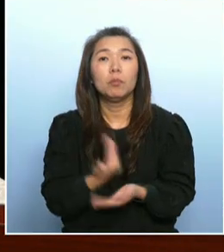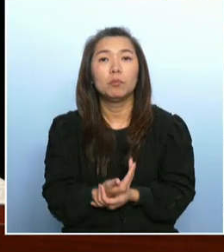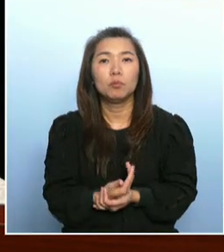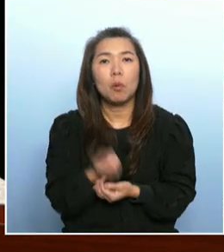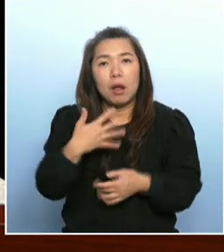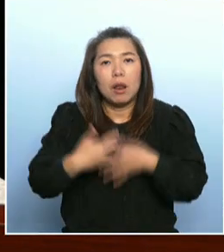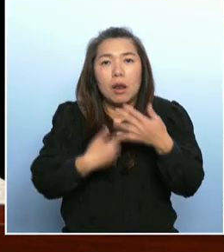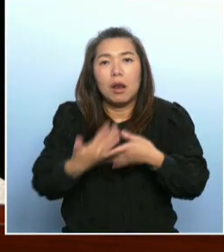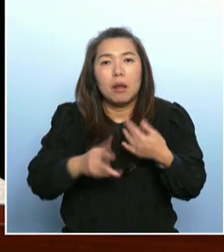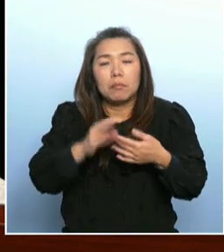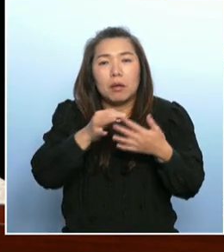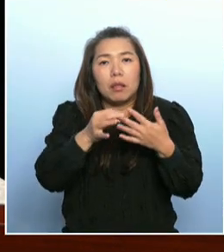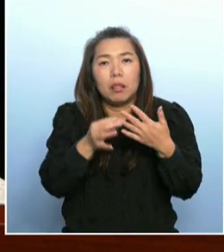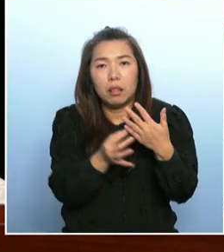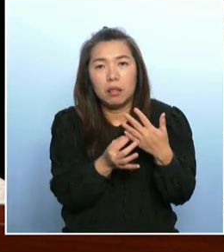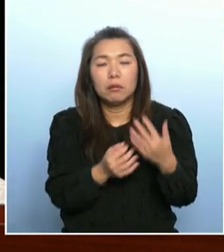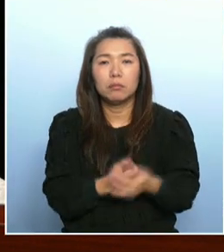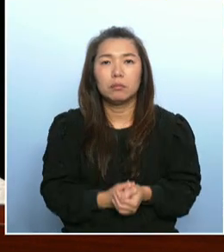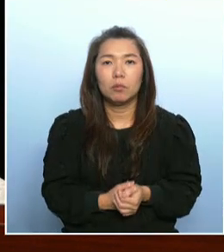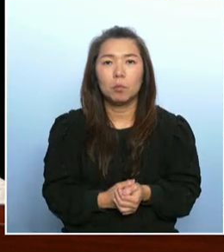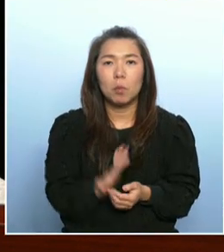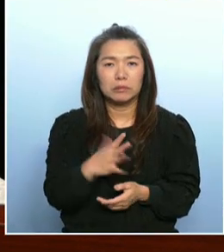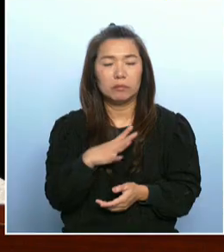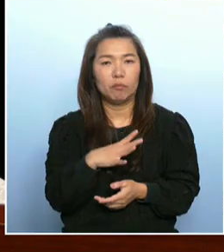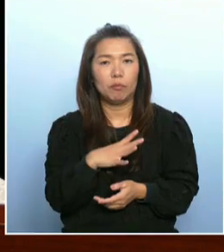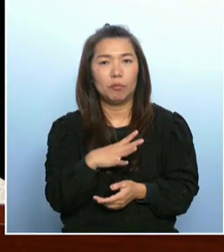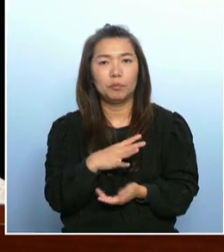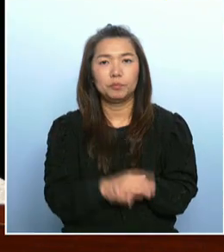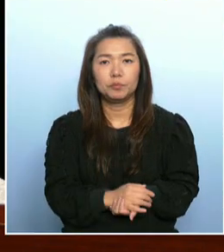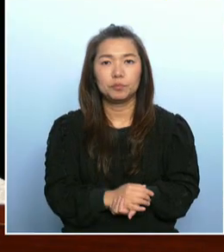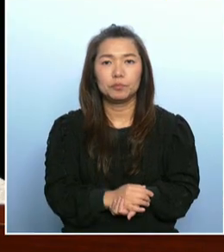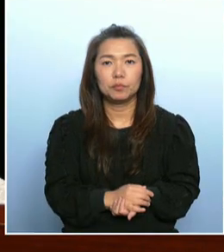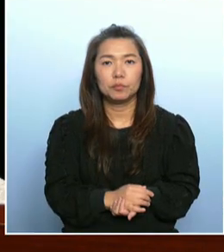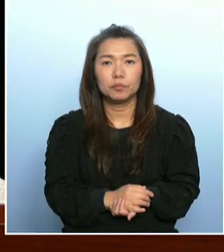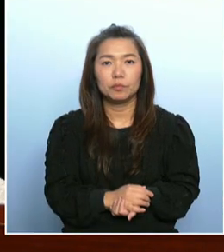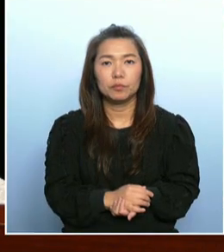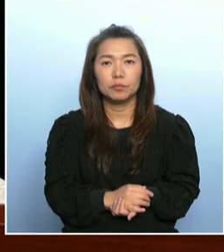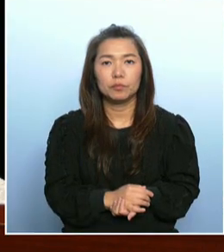And their conditions may not deteriorate very quickly.